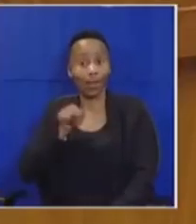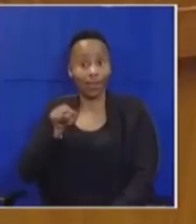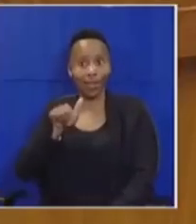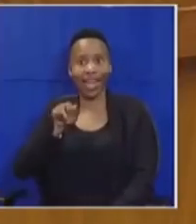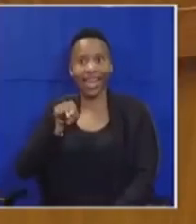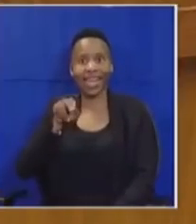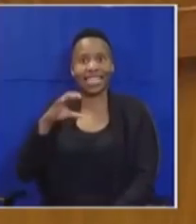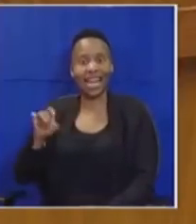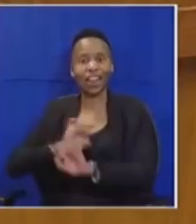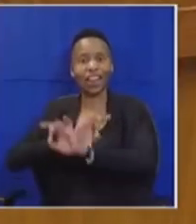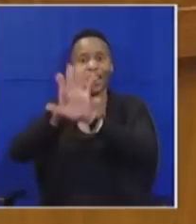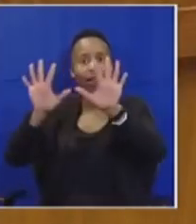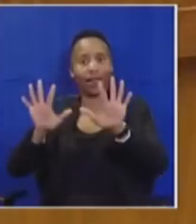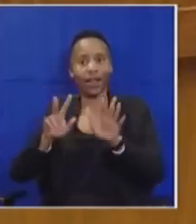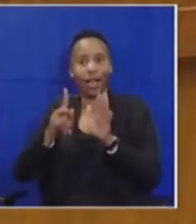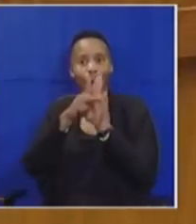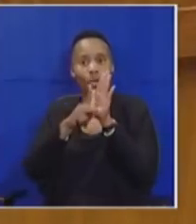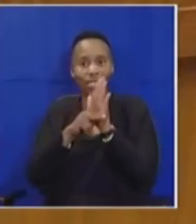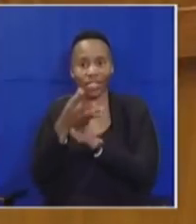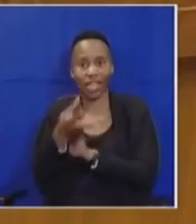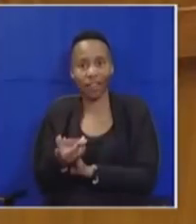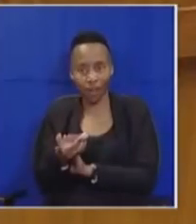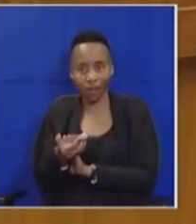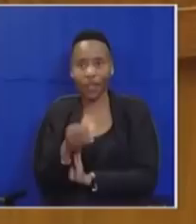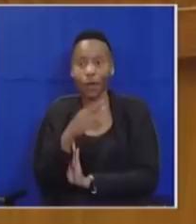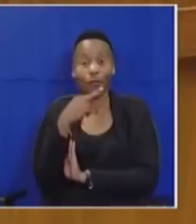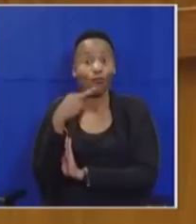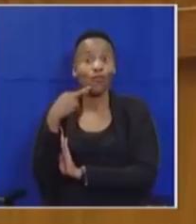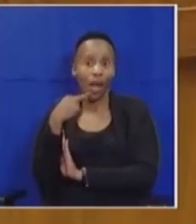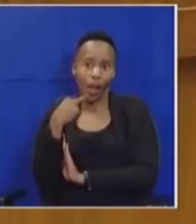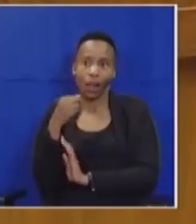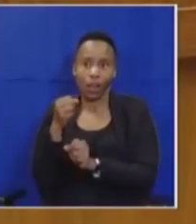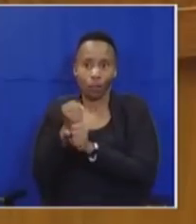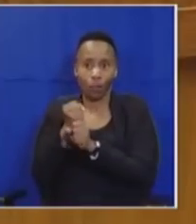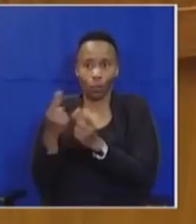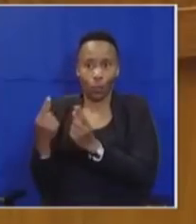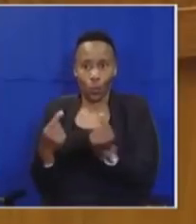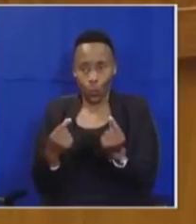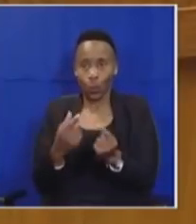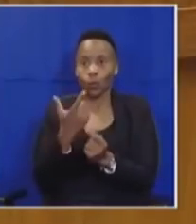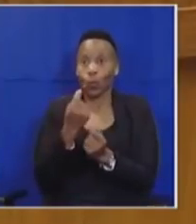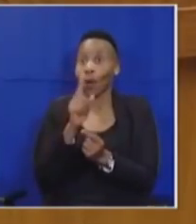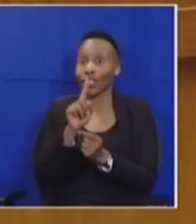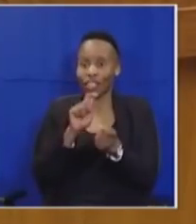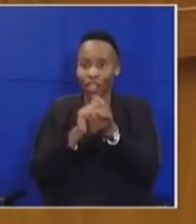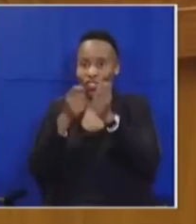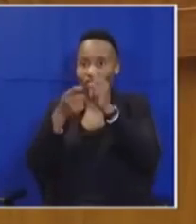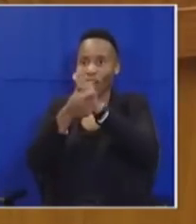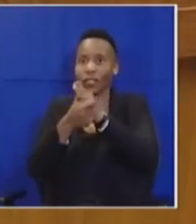clear policies, that is taking real initiatives to change the trajectory of our